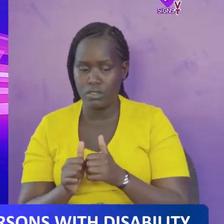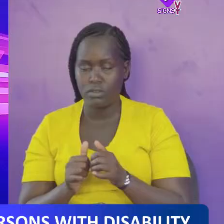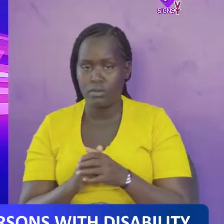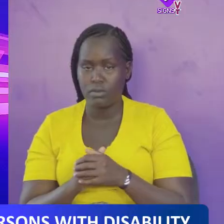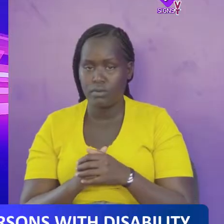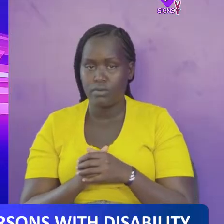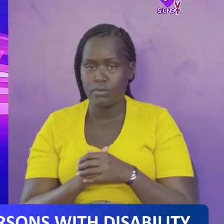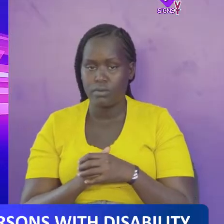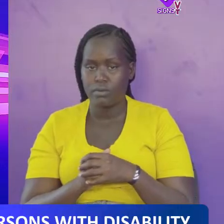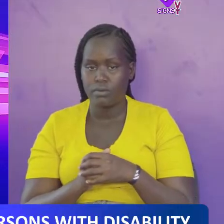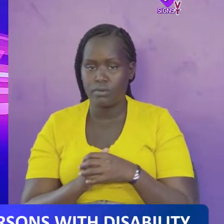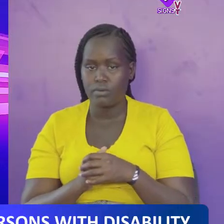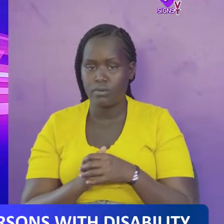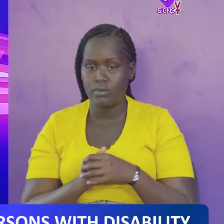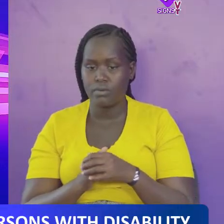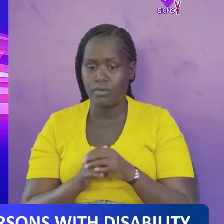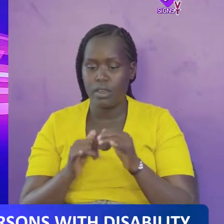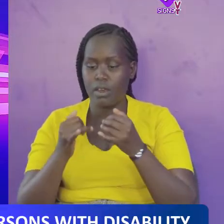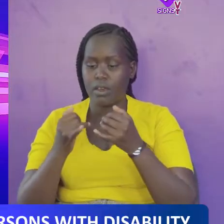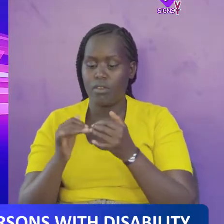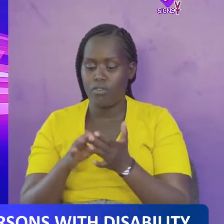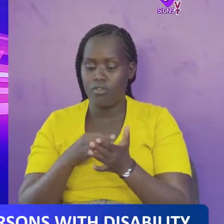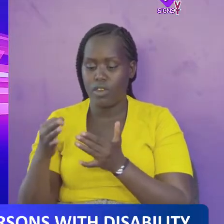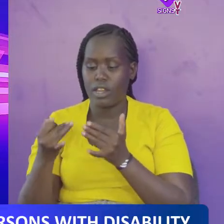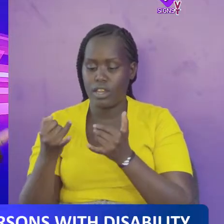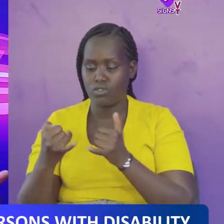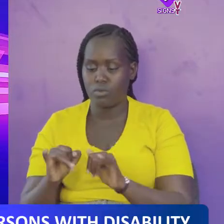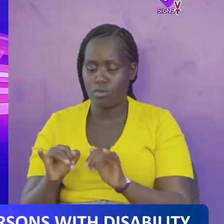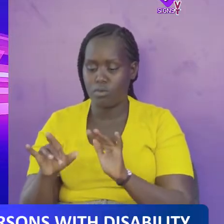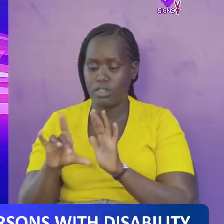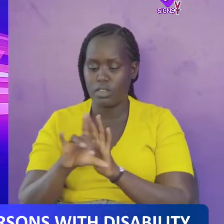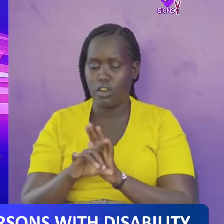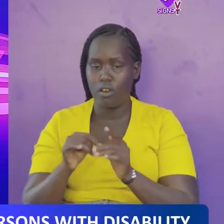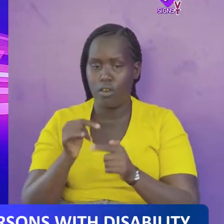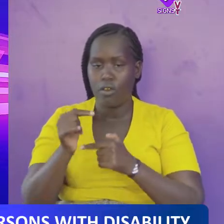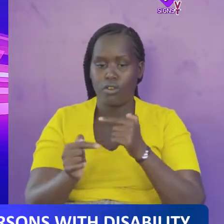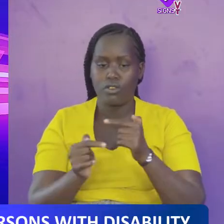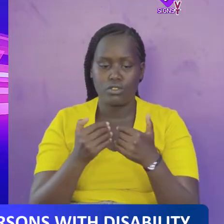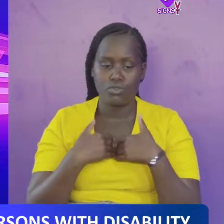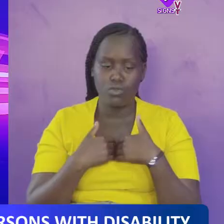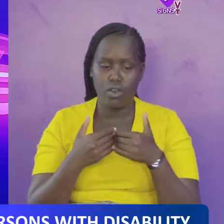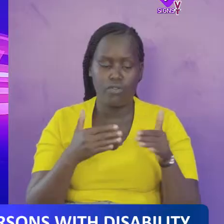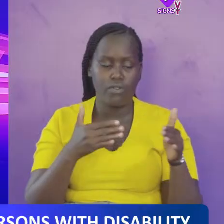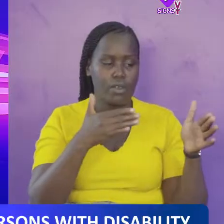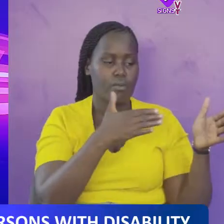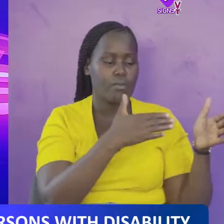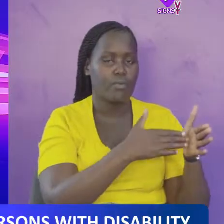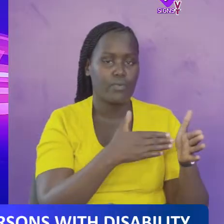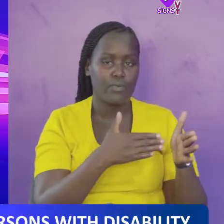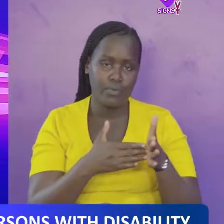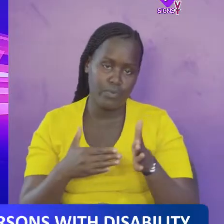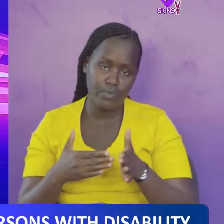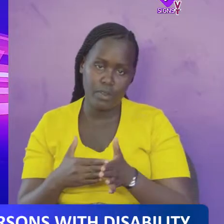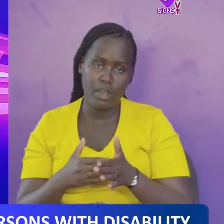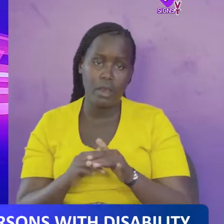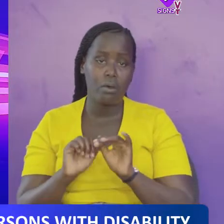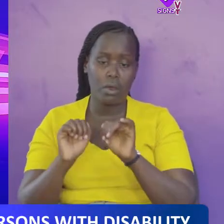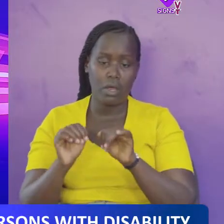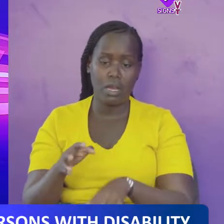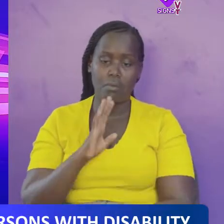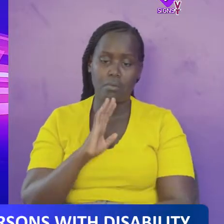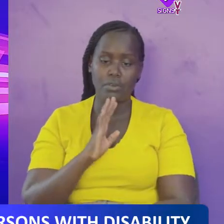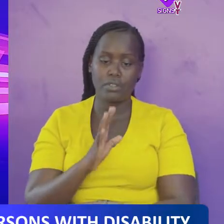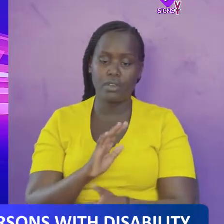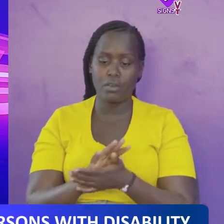the failure to implement these laws continue to create the barriers, the hurdles. We could be speaking, but no, without